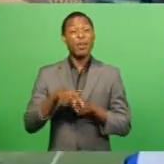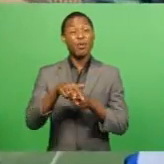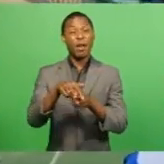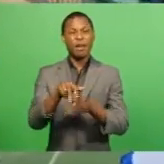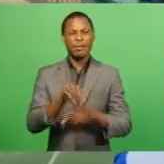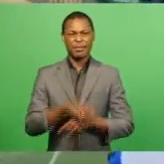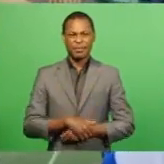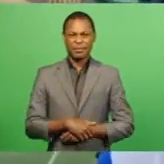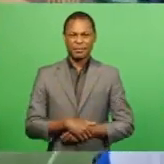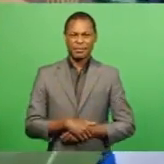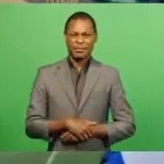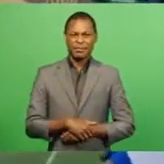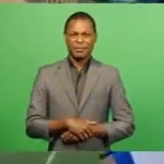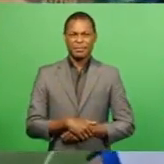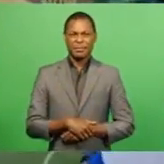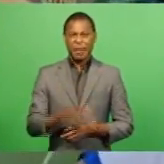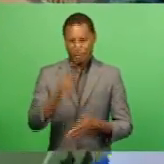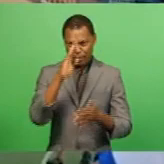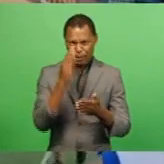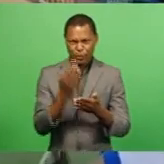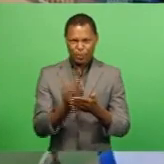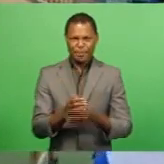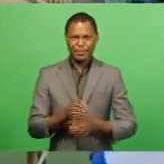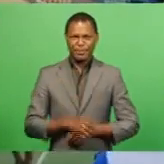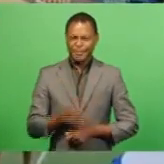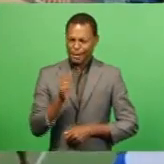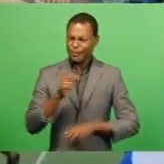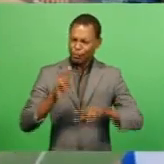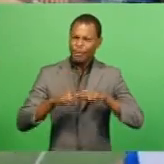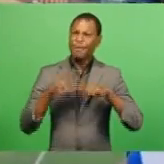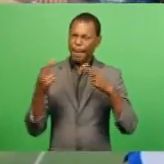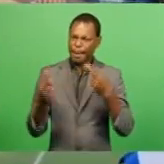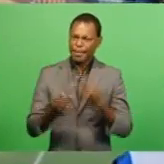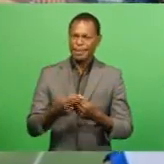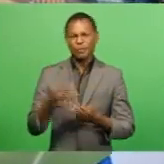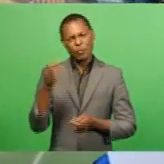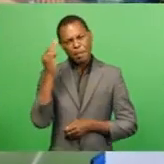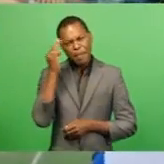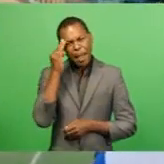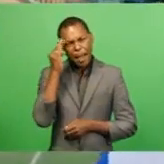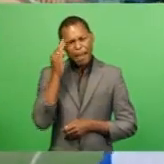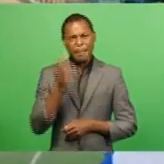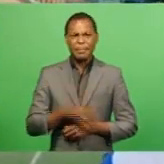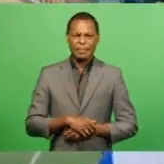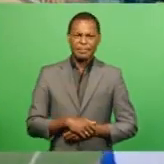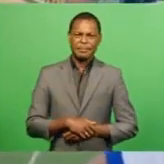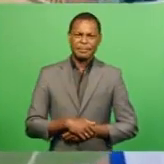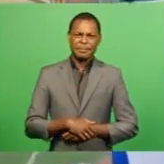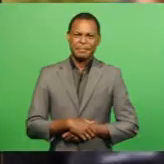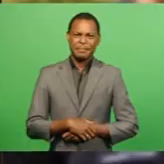our hostel brothers. Yeah, to his family, his mother, Lasaro Wangambuli.